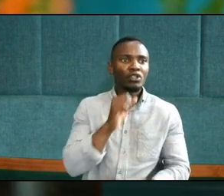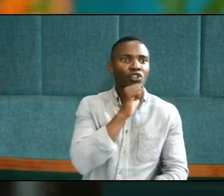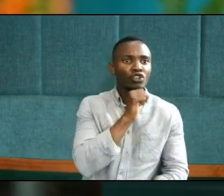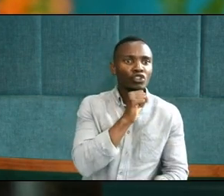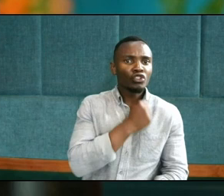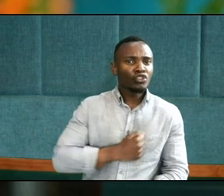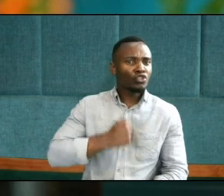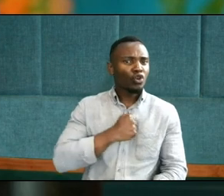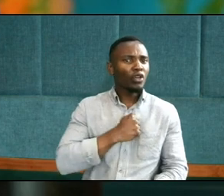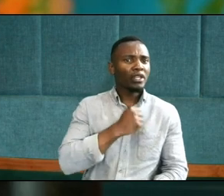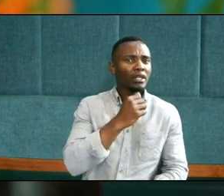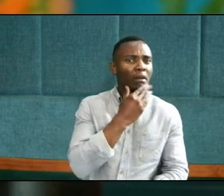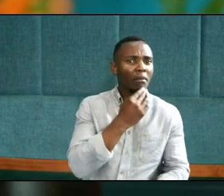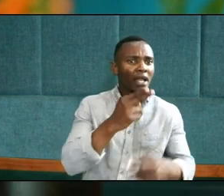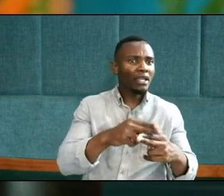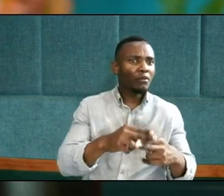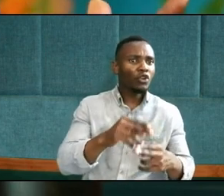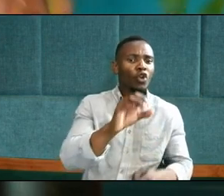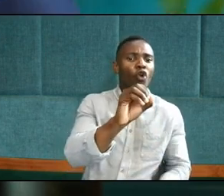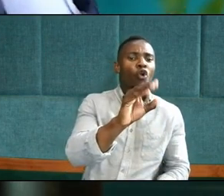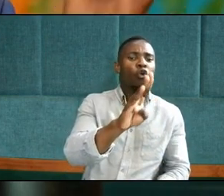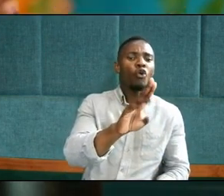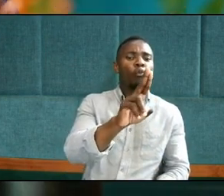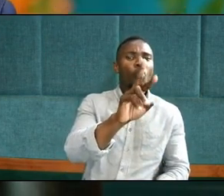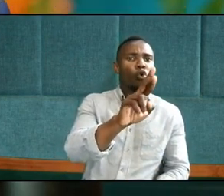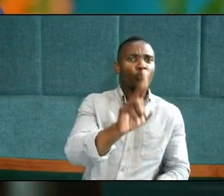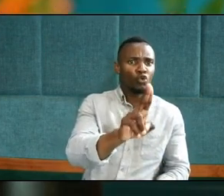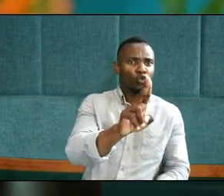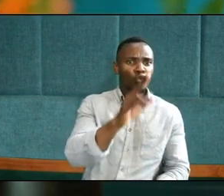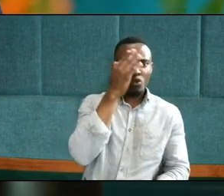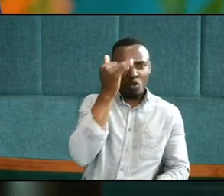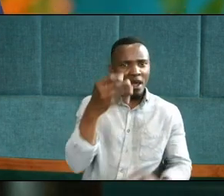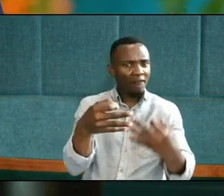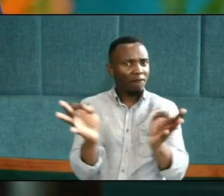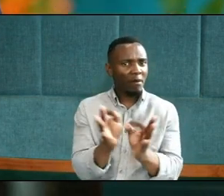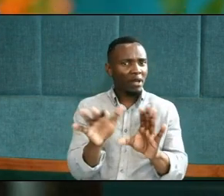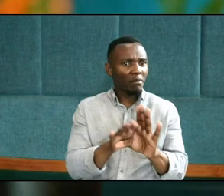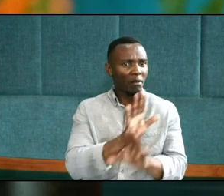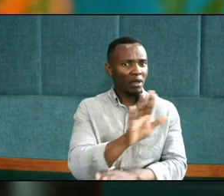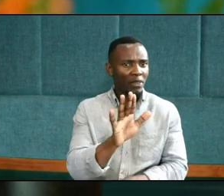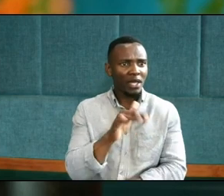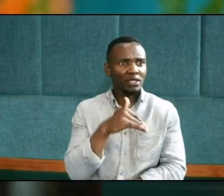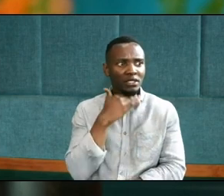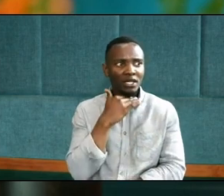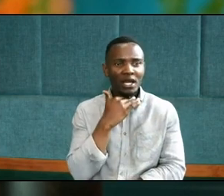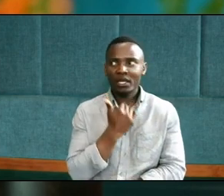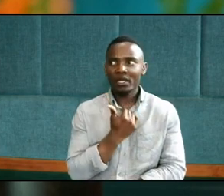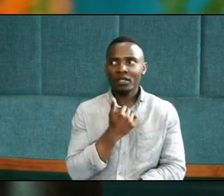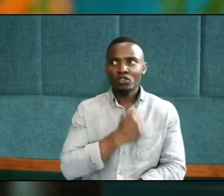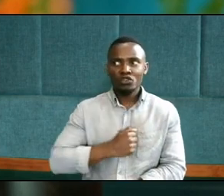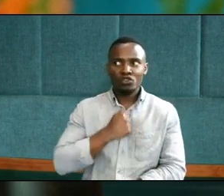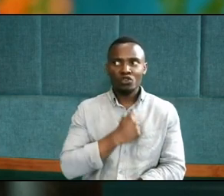Oburu and the family, for that loss. I don't want this kind of life. I don't want to be in a kingdom